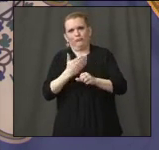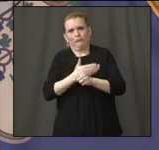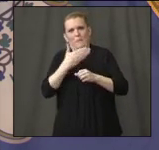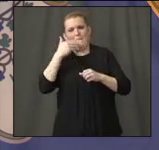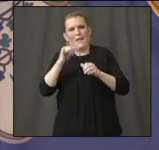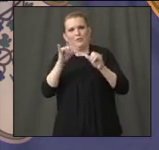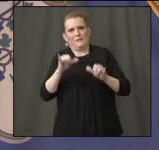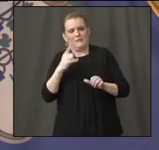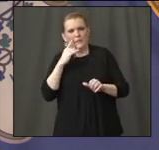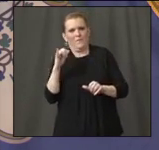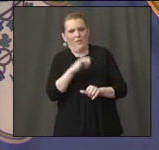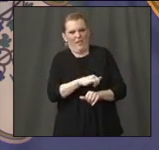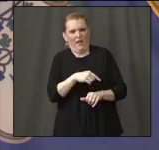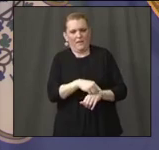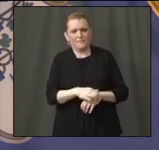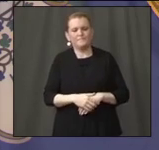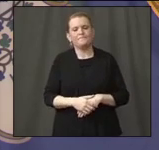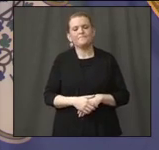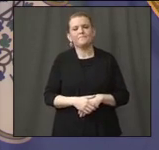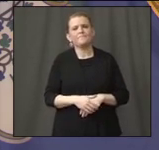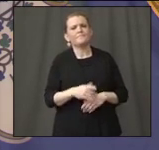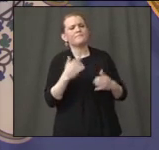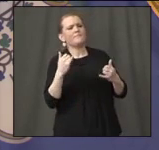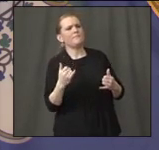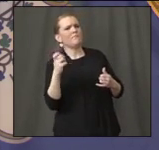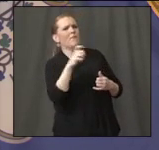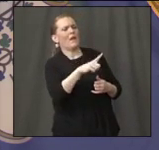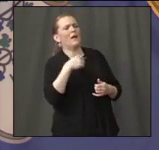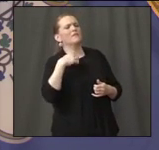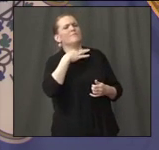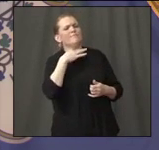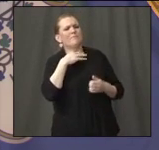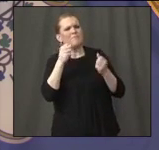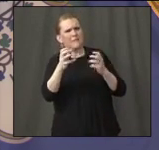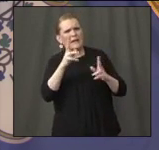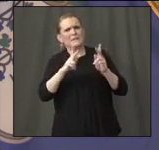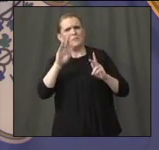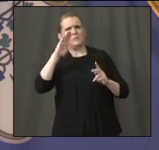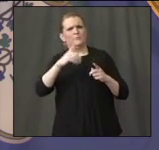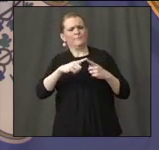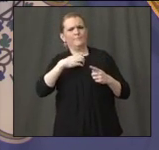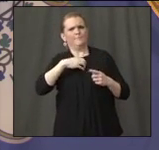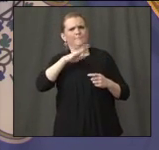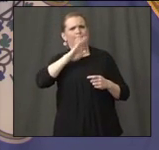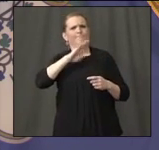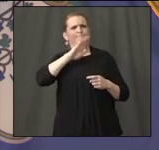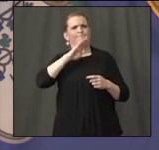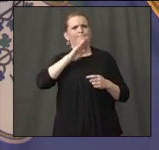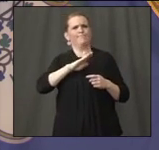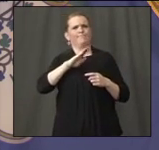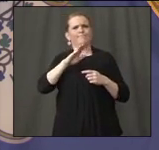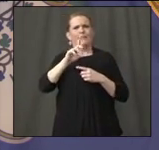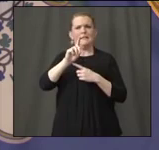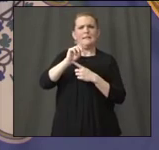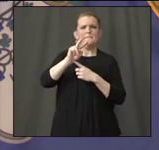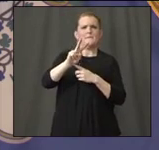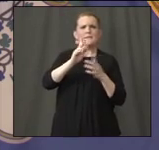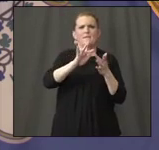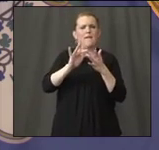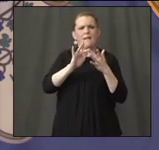fill out learner's permits online at DMV, and why can't they take an online boater safety course at